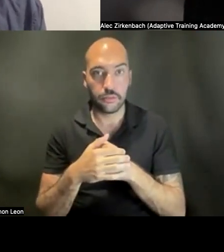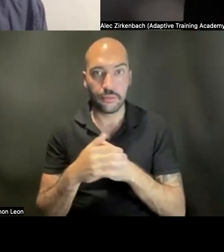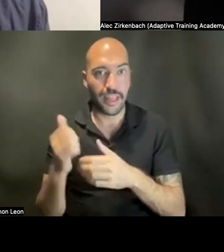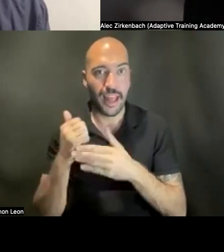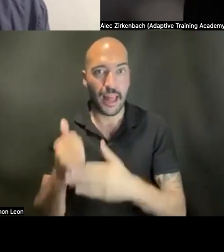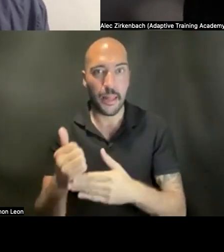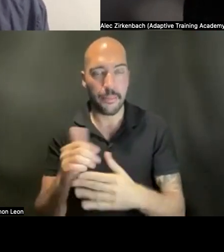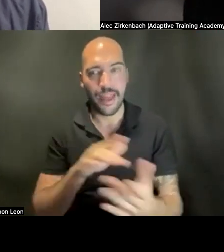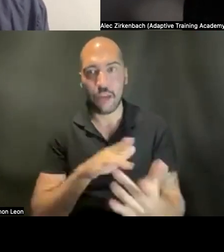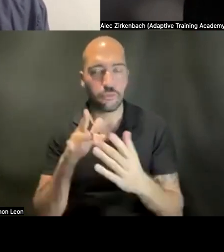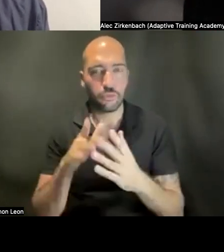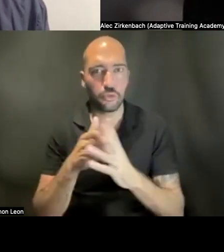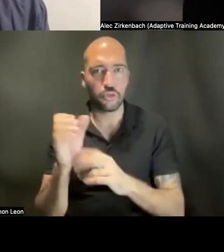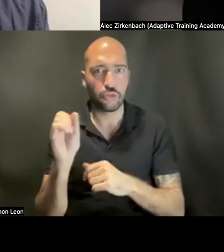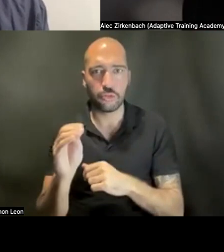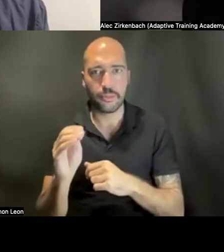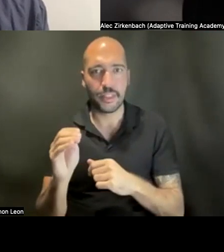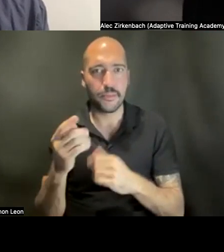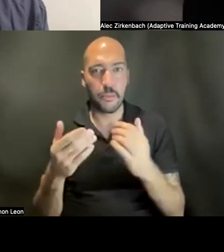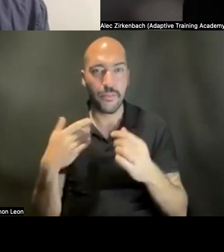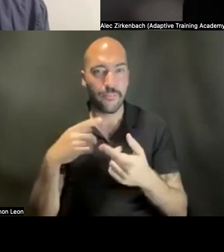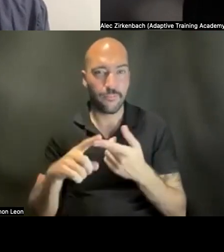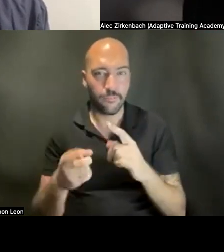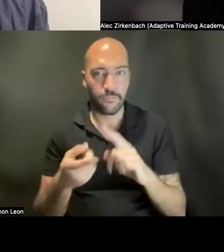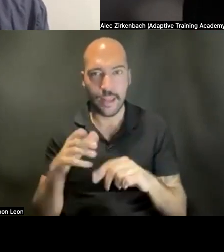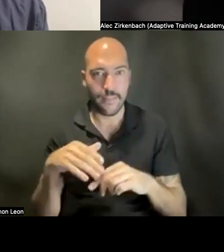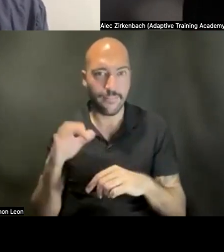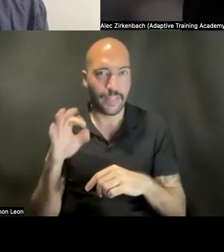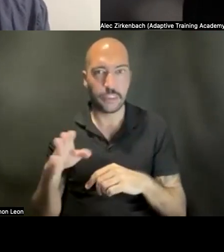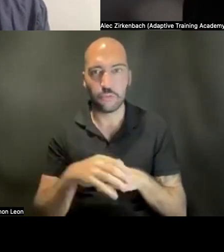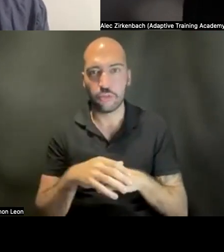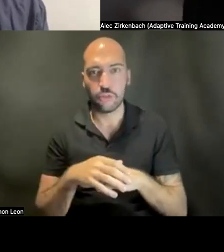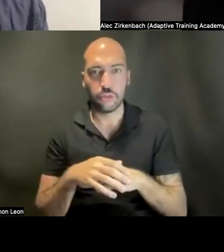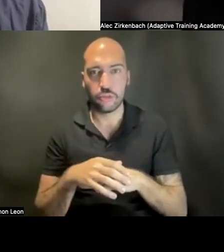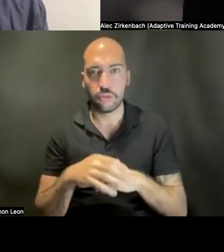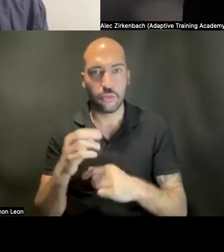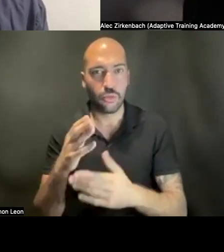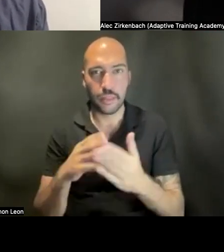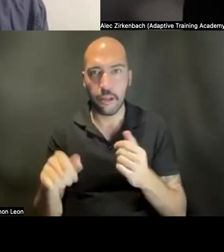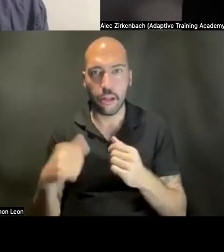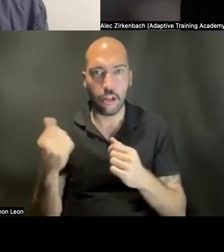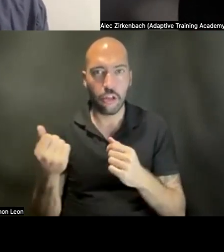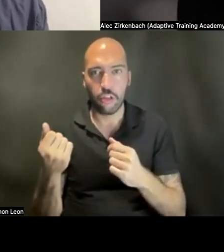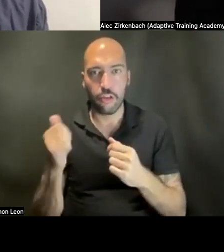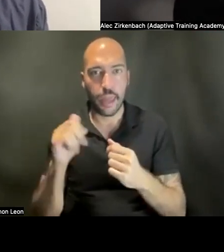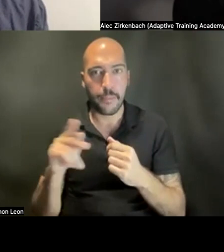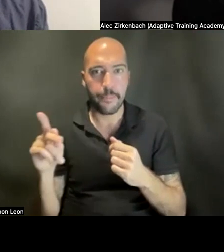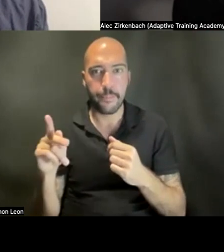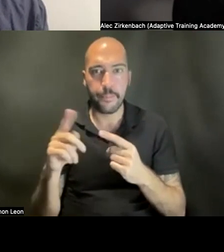helping outreach through social media. Maybe you have a friend on Facebook or some other app